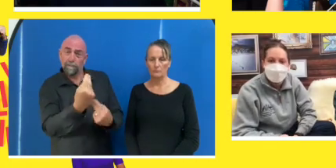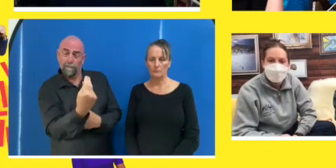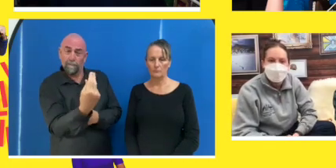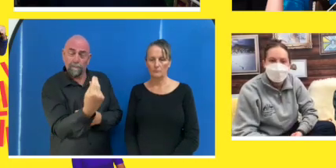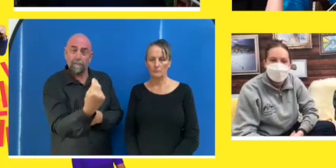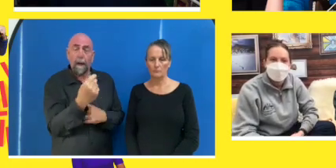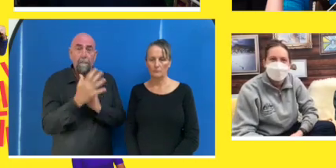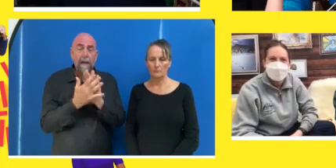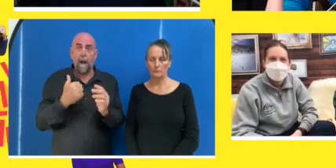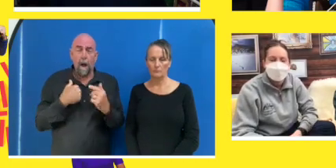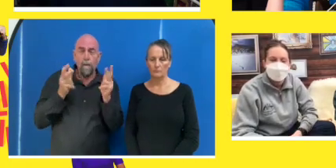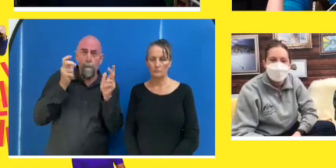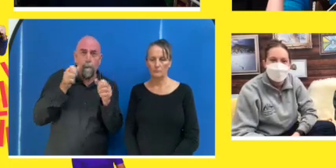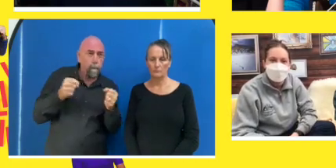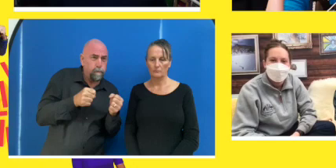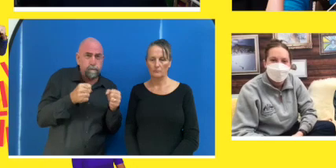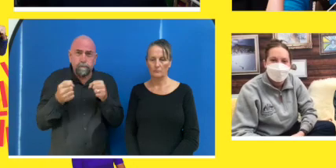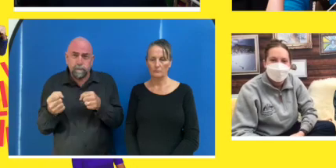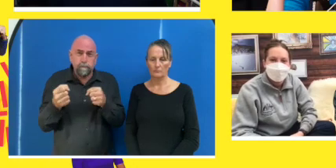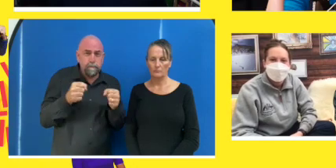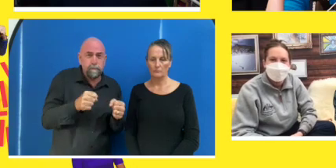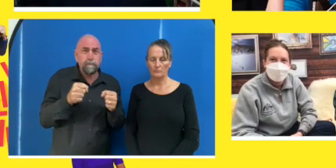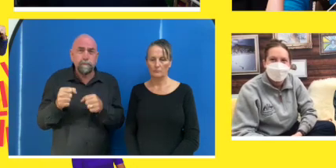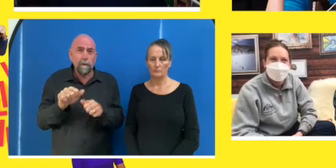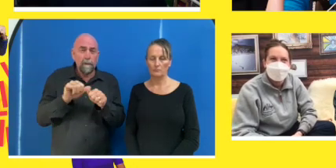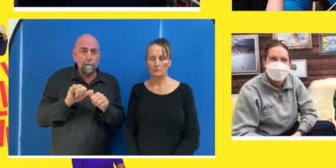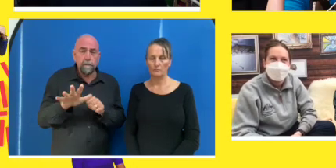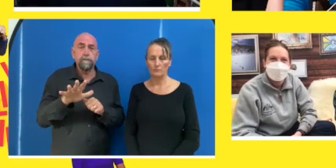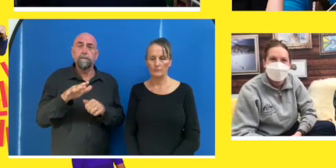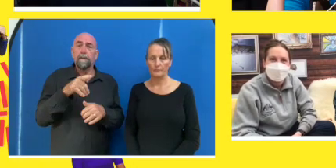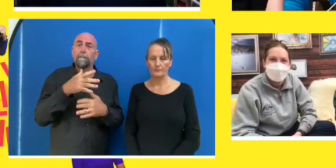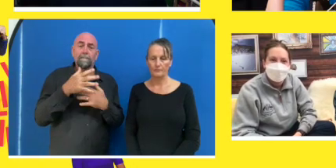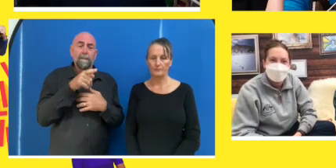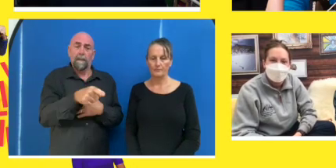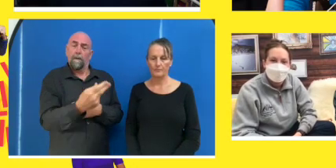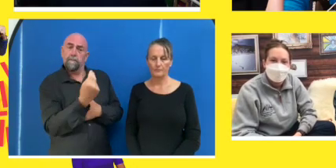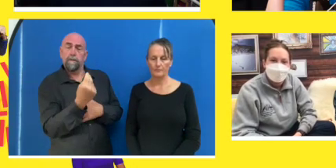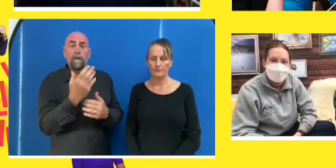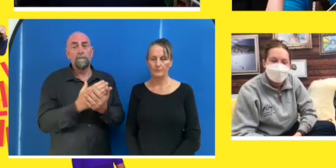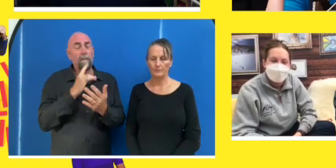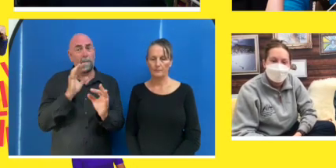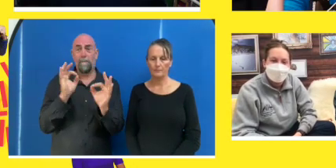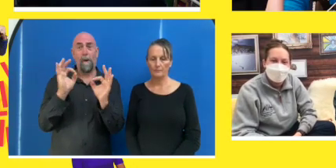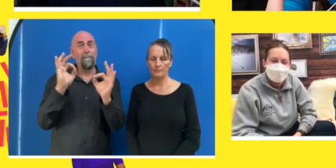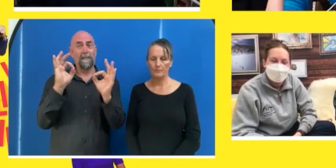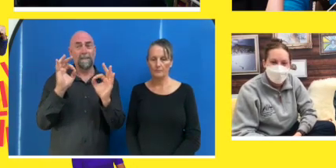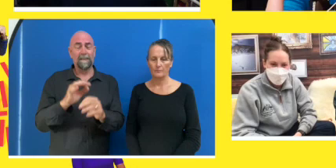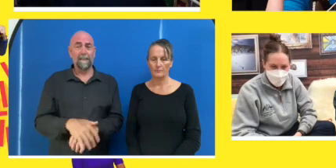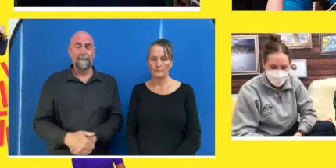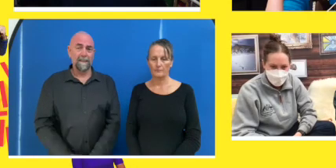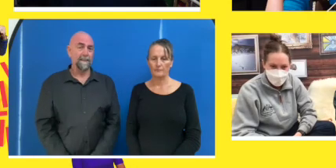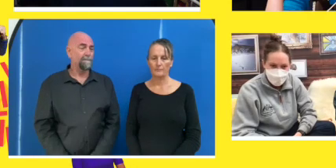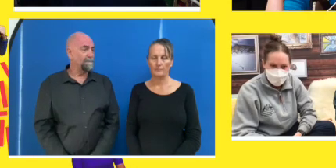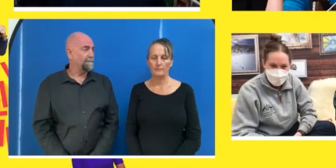a trust thing. So if Amelia's doing her job as well as she can do, that means I'm going to